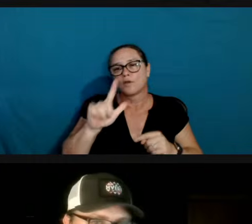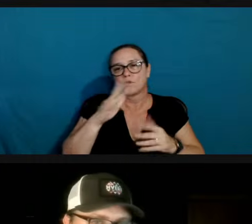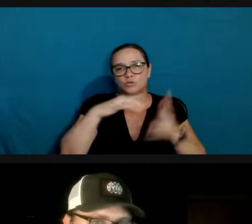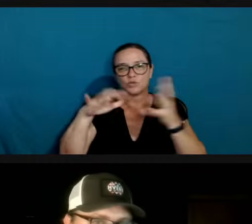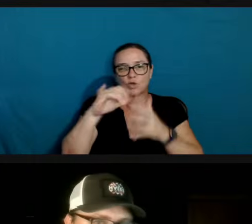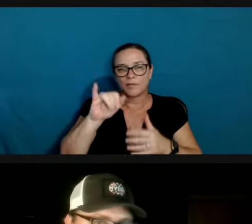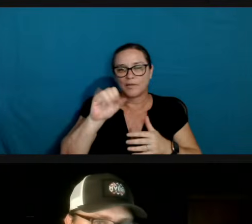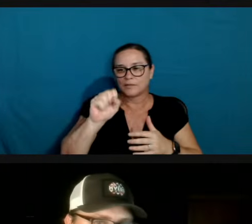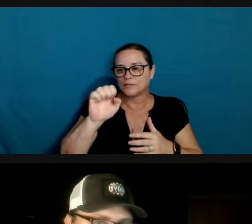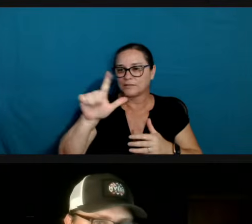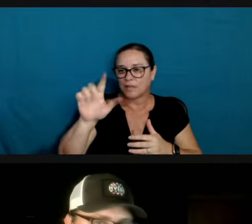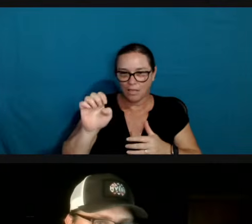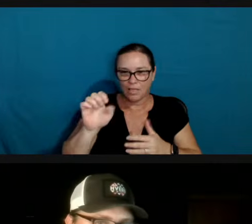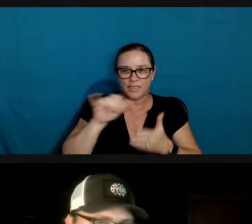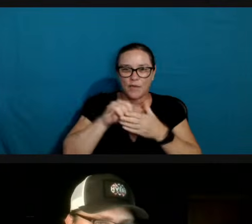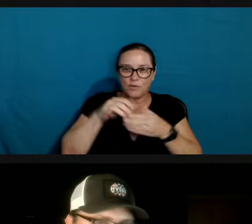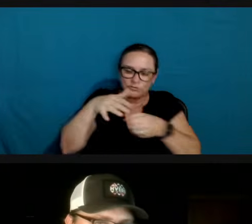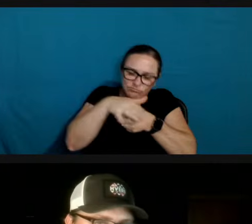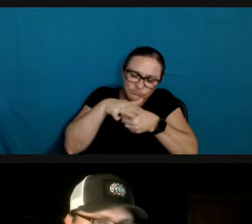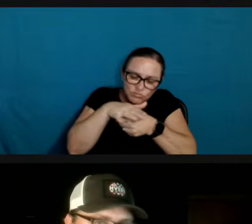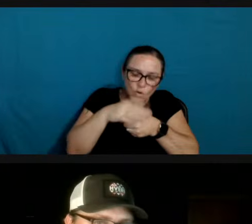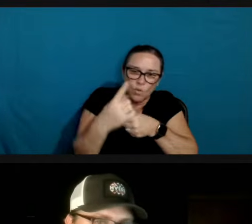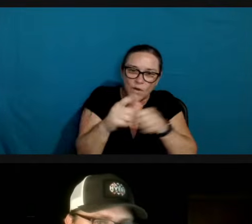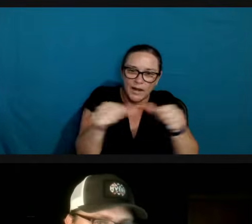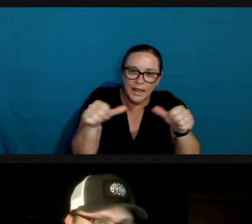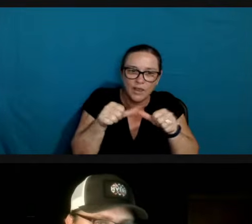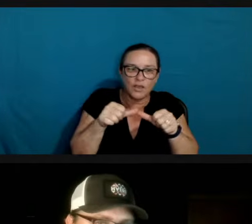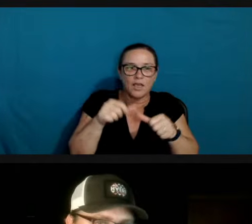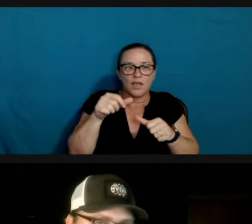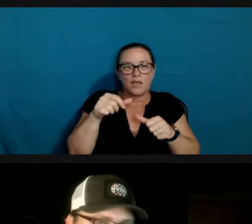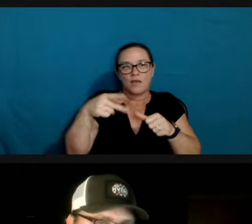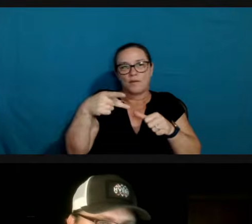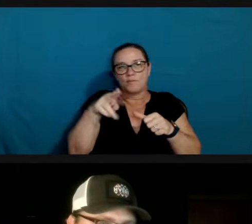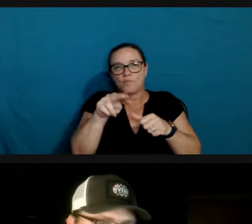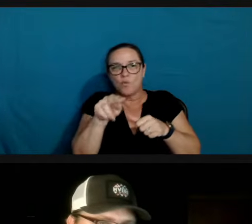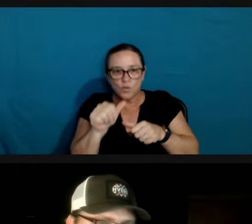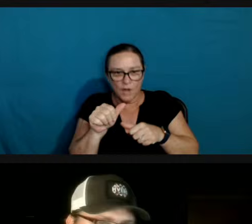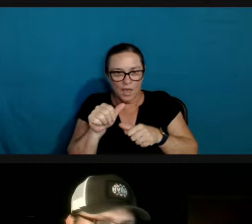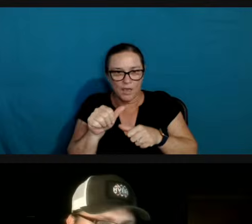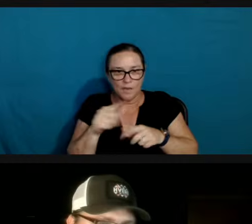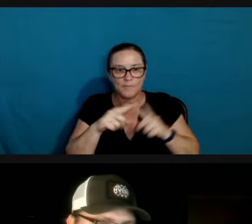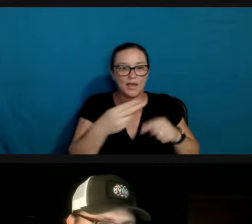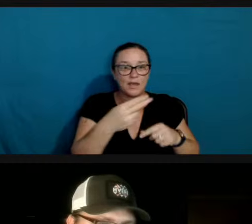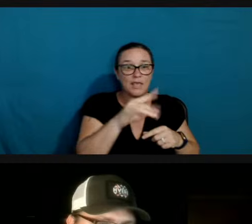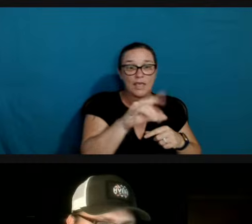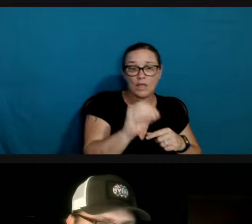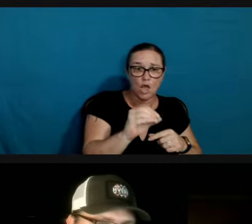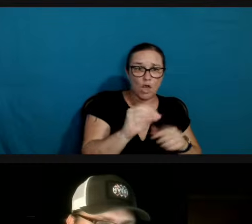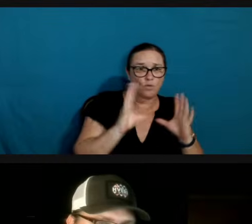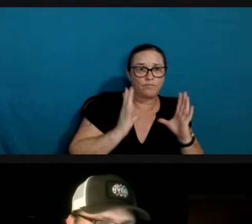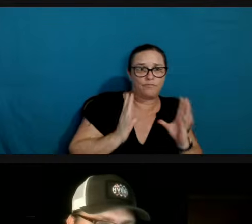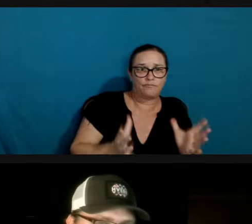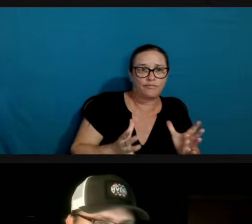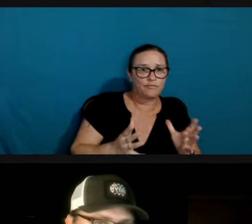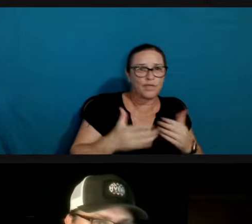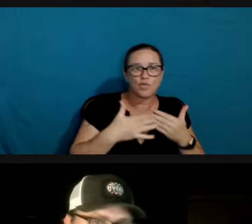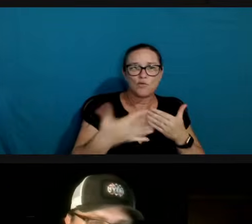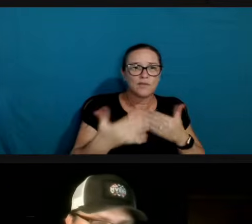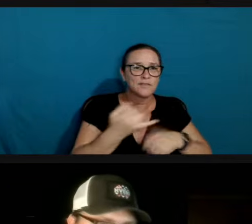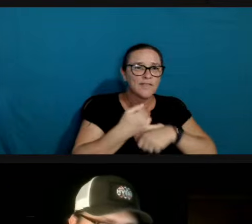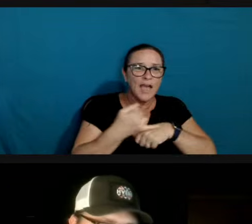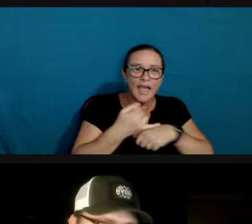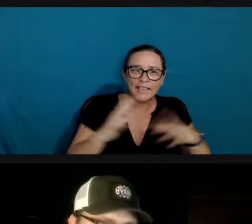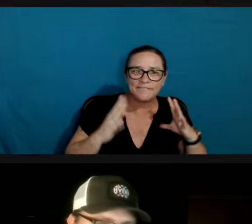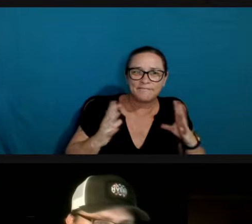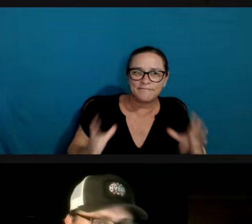were localized. They were to Lower Puna and Upper Puna, but Hilo was more or less untouched, the rest of the island untouched, as well